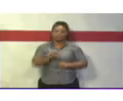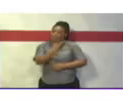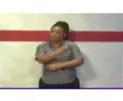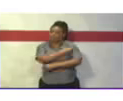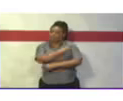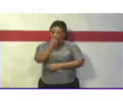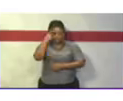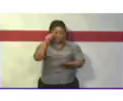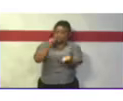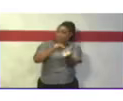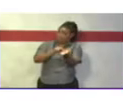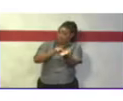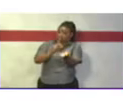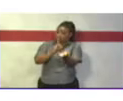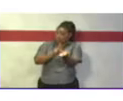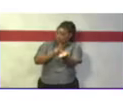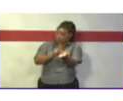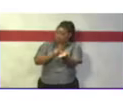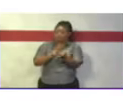frontline workers. Thank you.